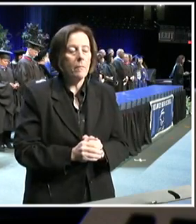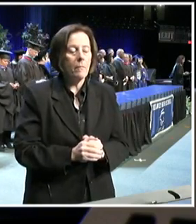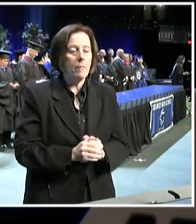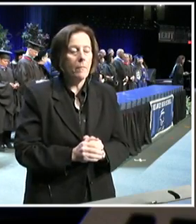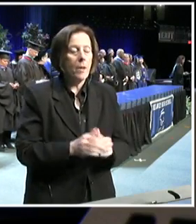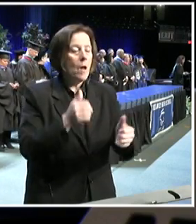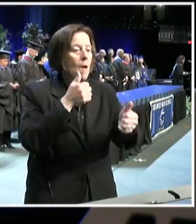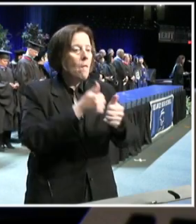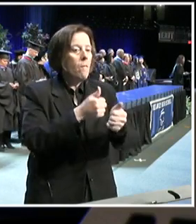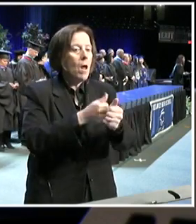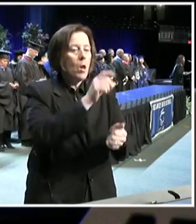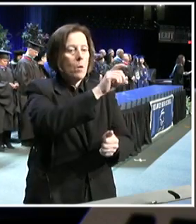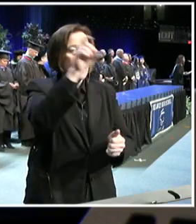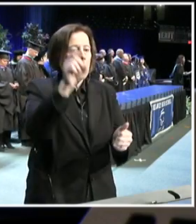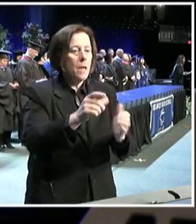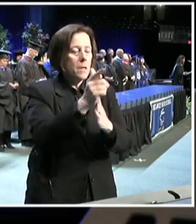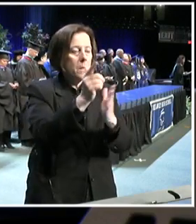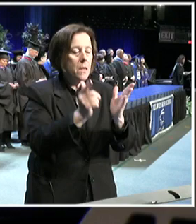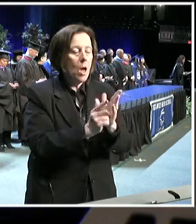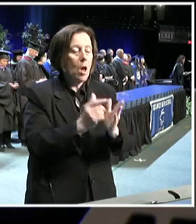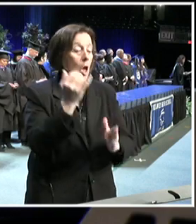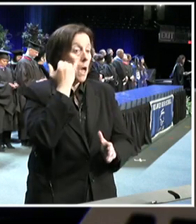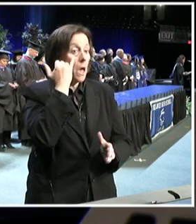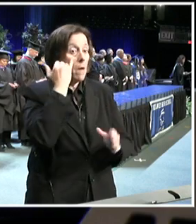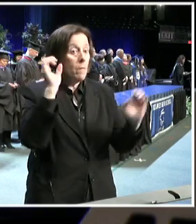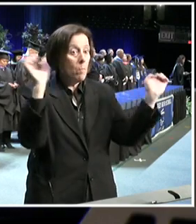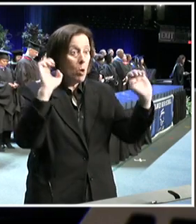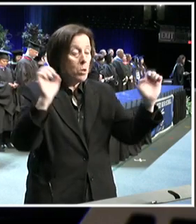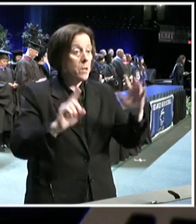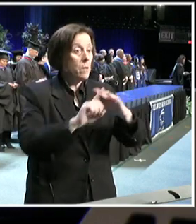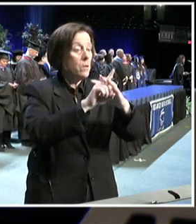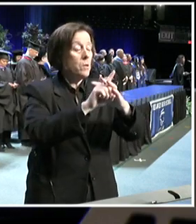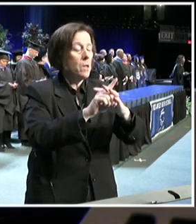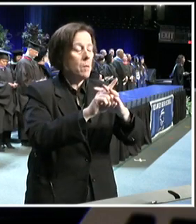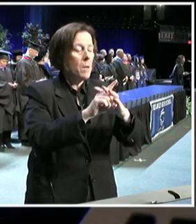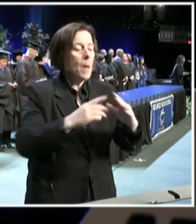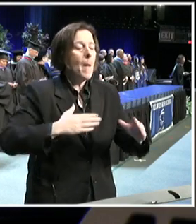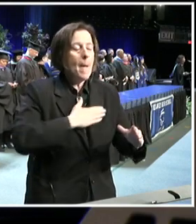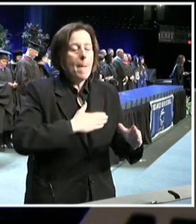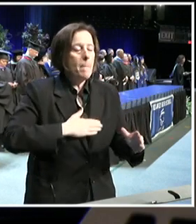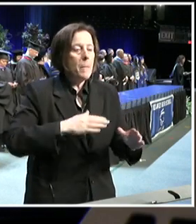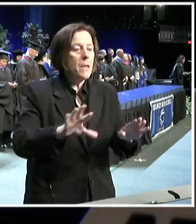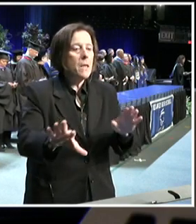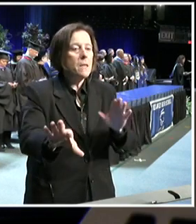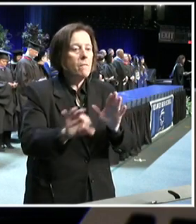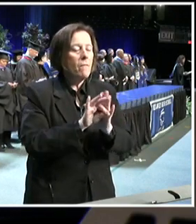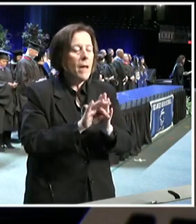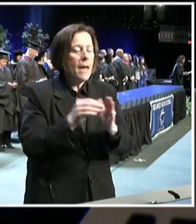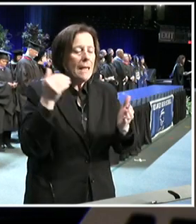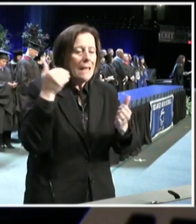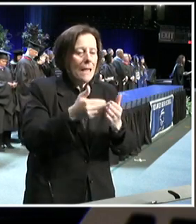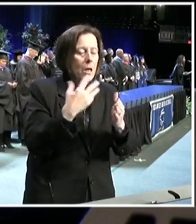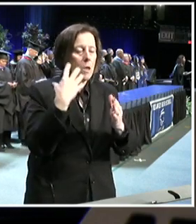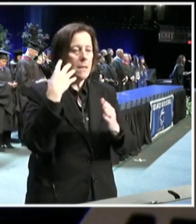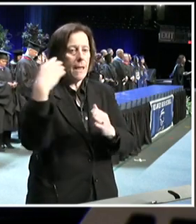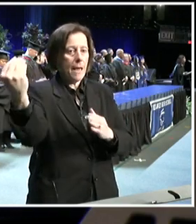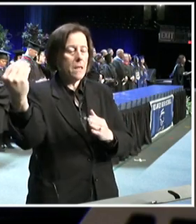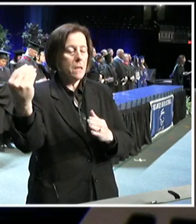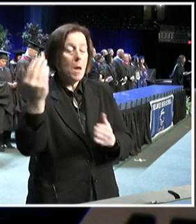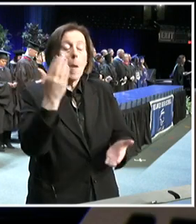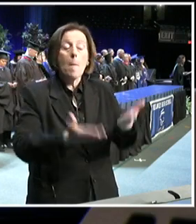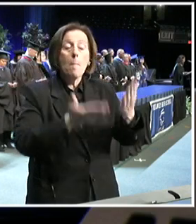Texas laws and in the event of an emergency, we ask you to identify the nearest exit to you, which may